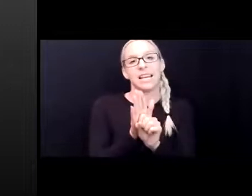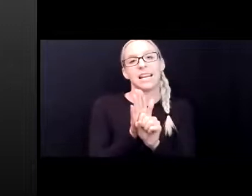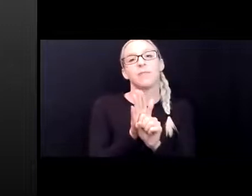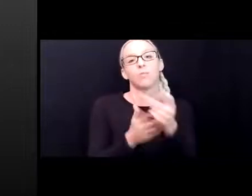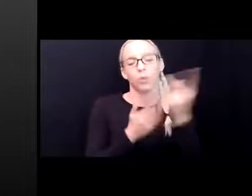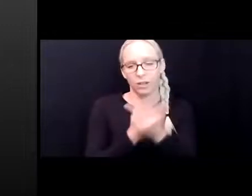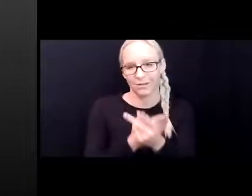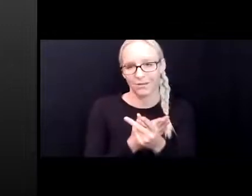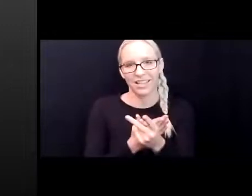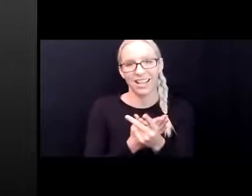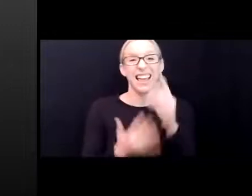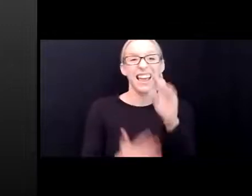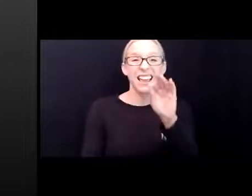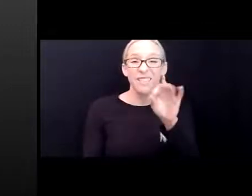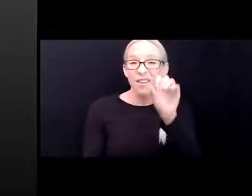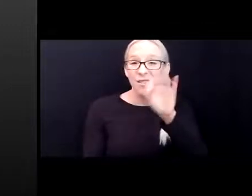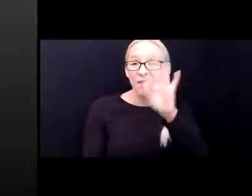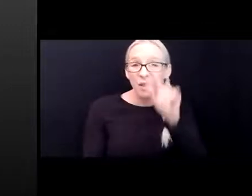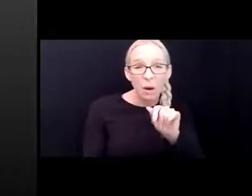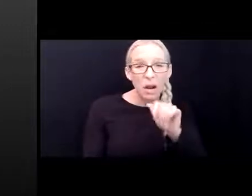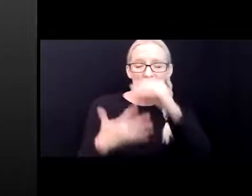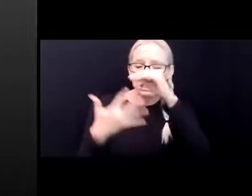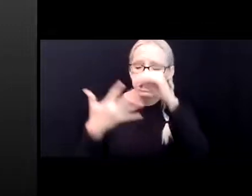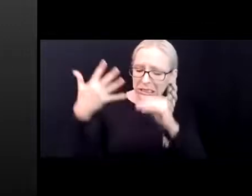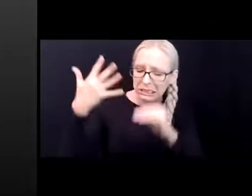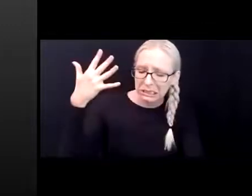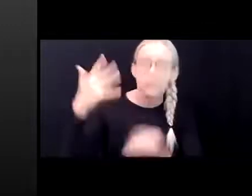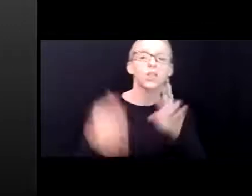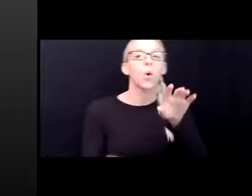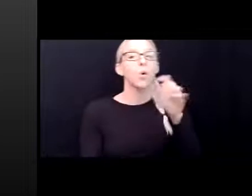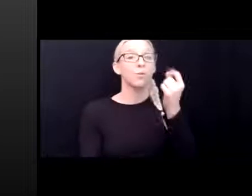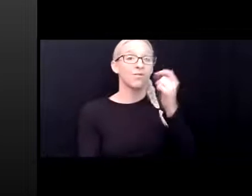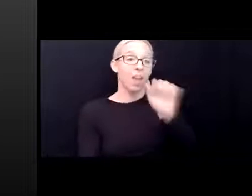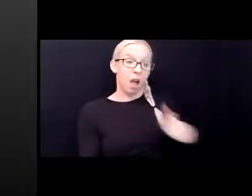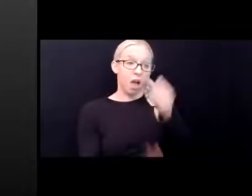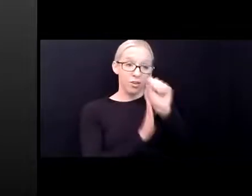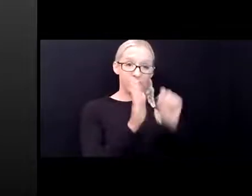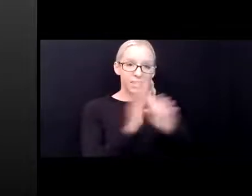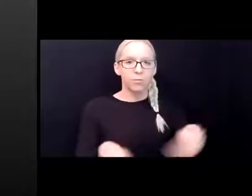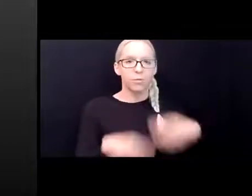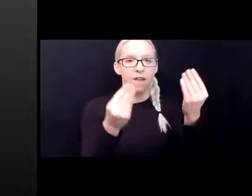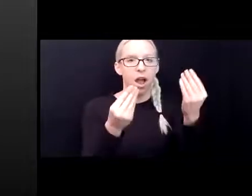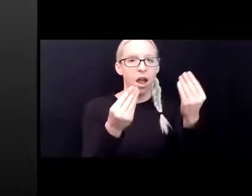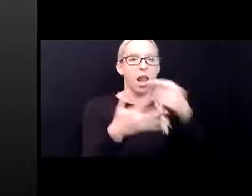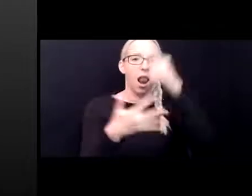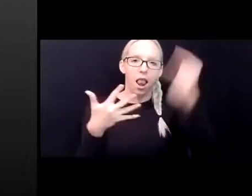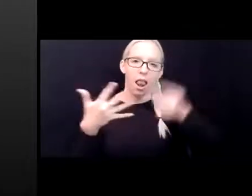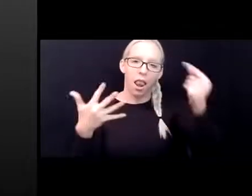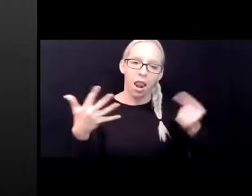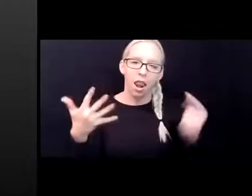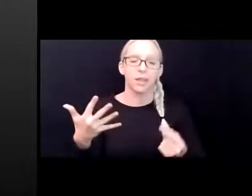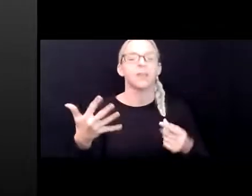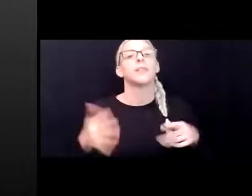our programs do not provide nearly what other states provide. So it's really important that we set aside some